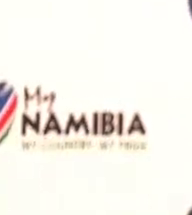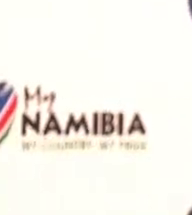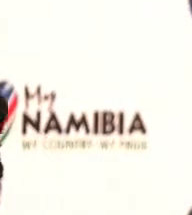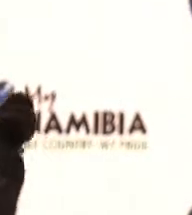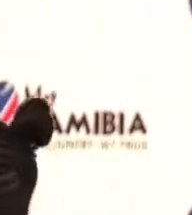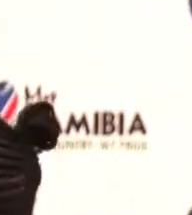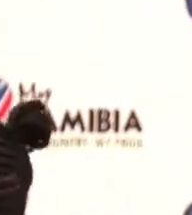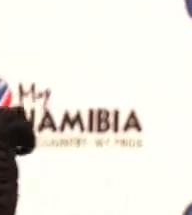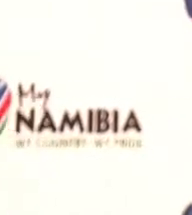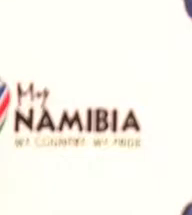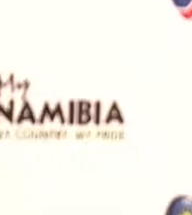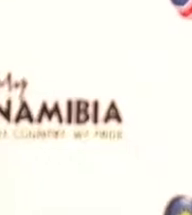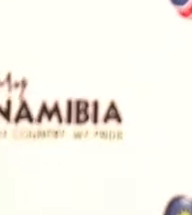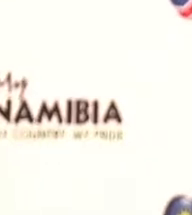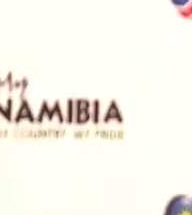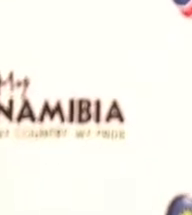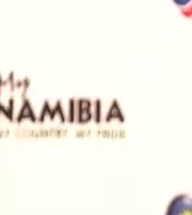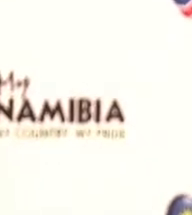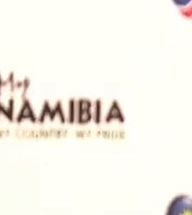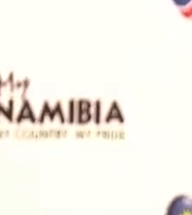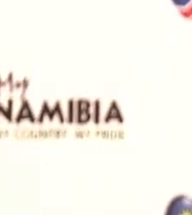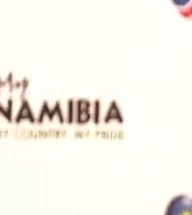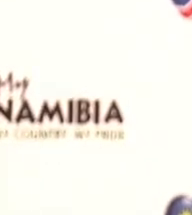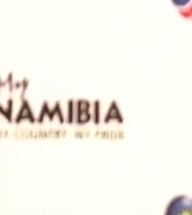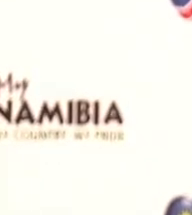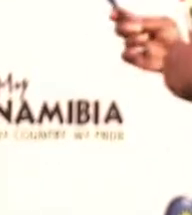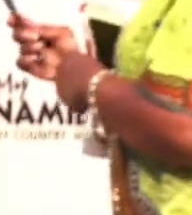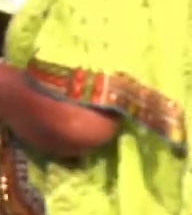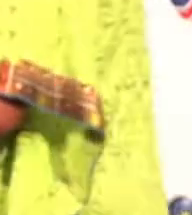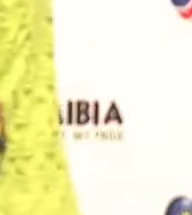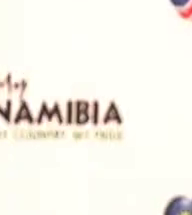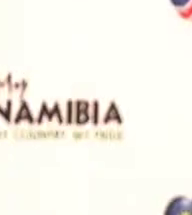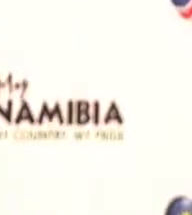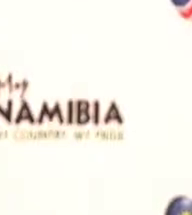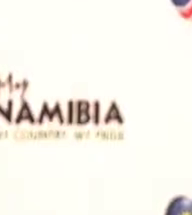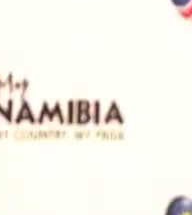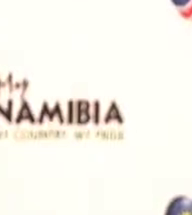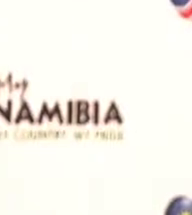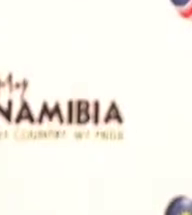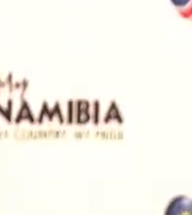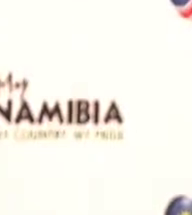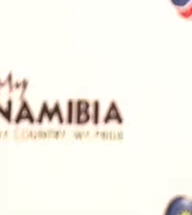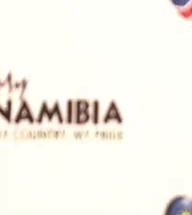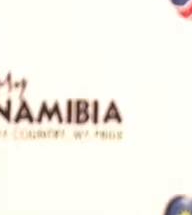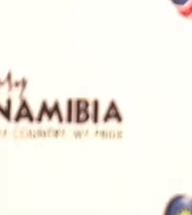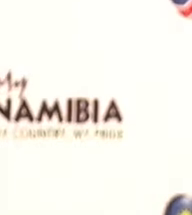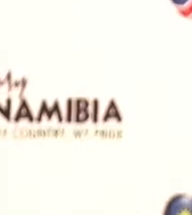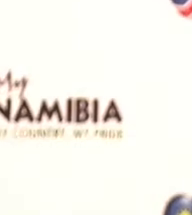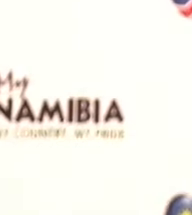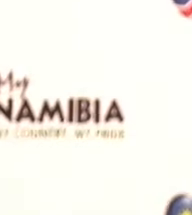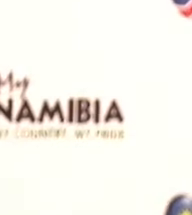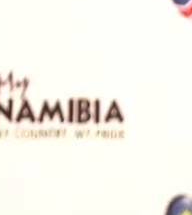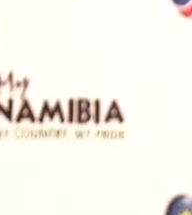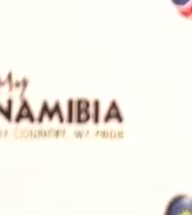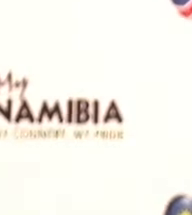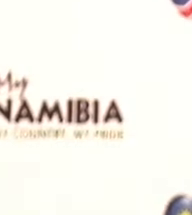are closed at the moment, although the online classes are still going. It's just the practical